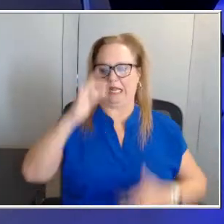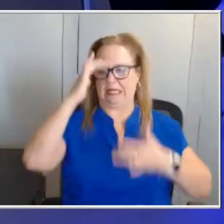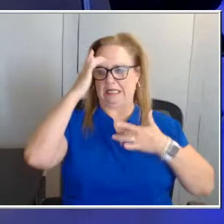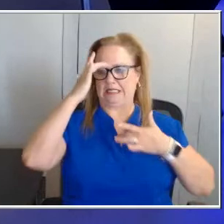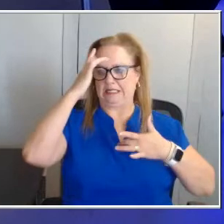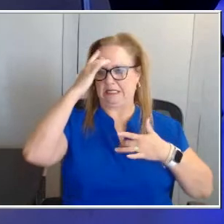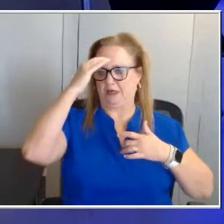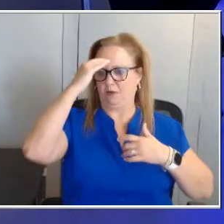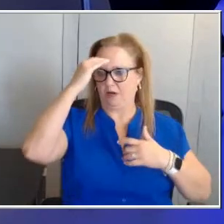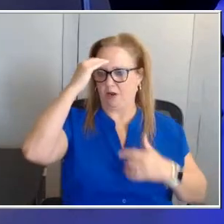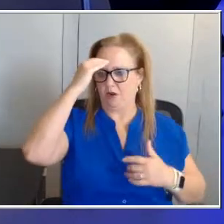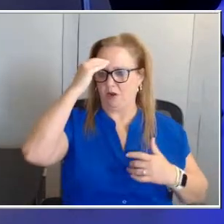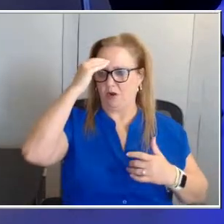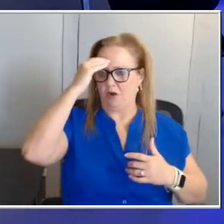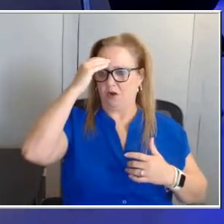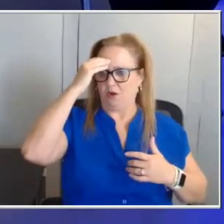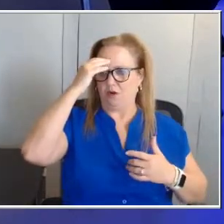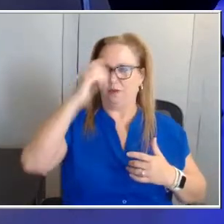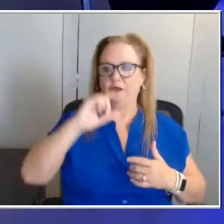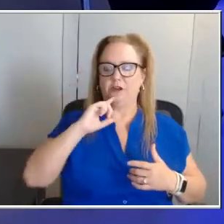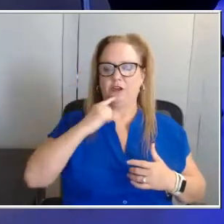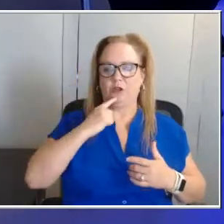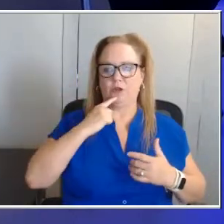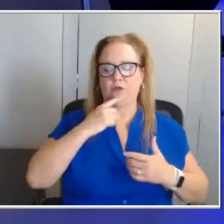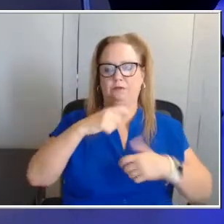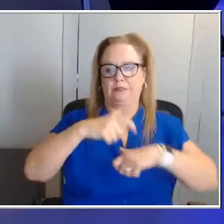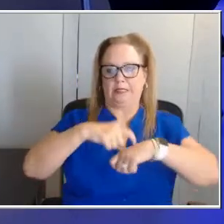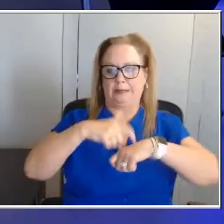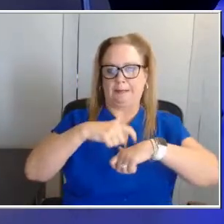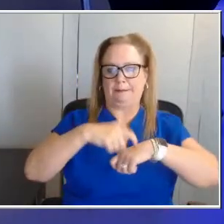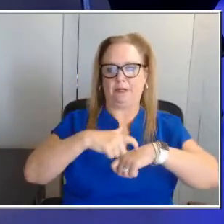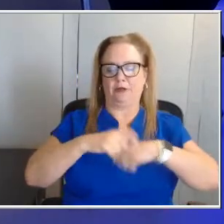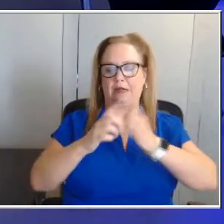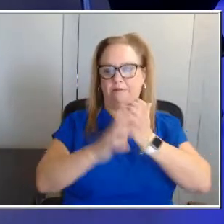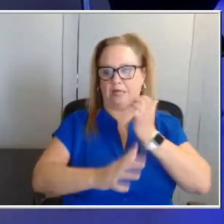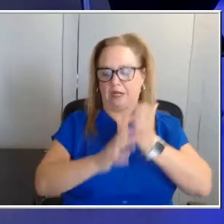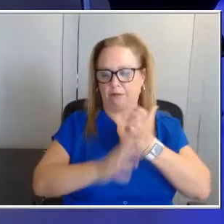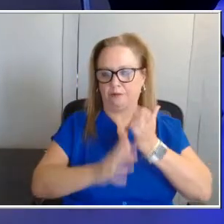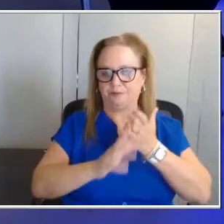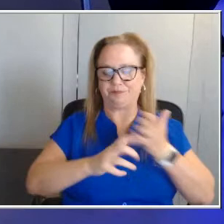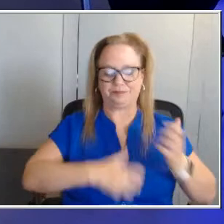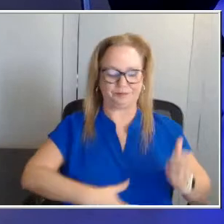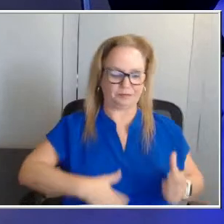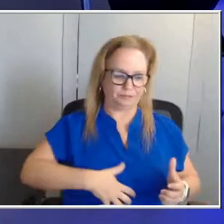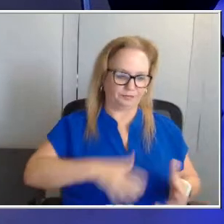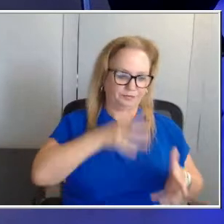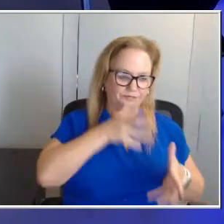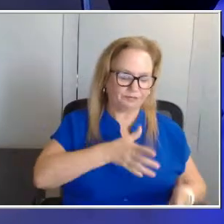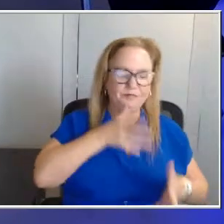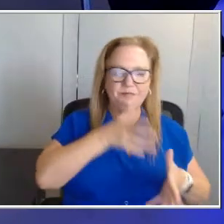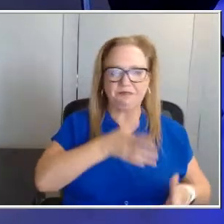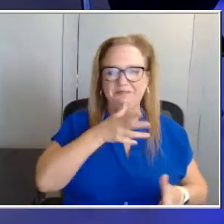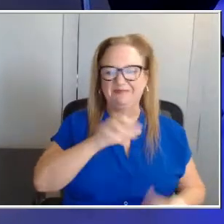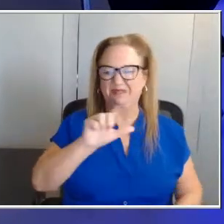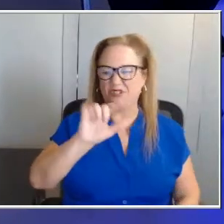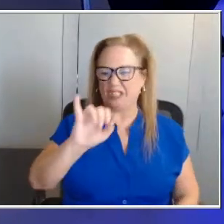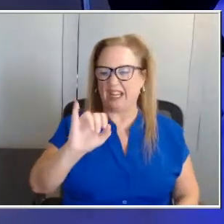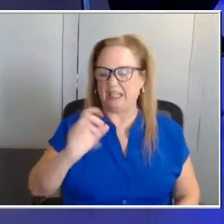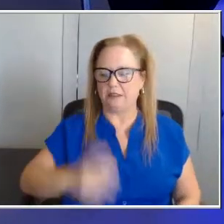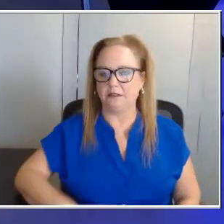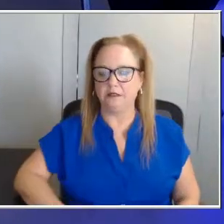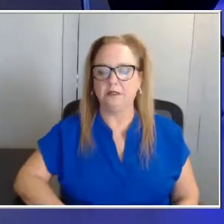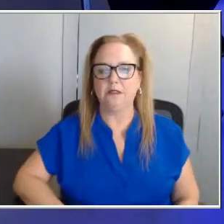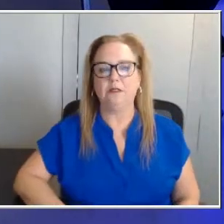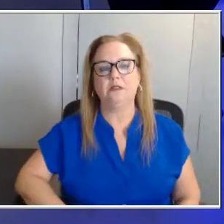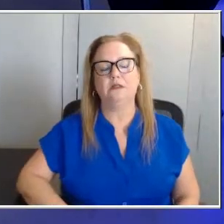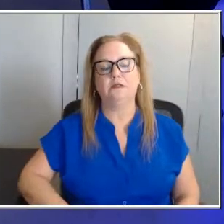that during the acute phase of COVID, you can present with diarrhea or nausea and vomiting and other sort of GI symptoms. But on the other